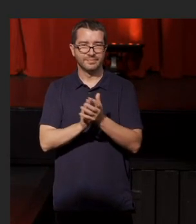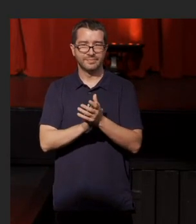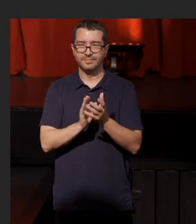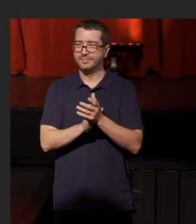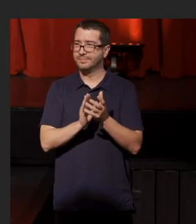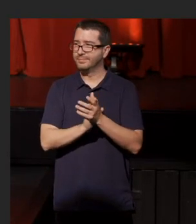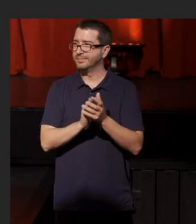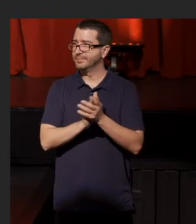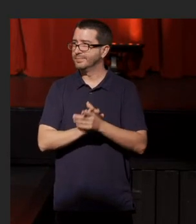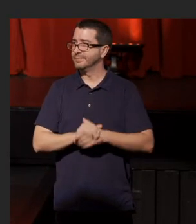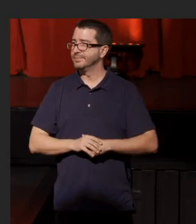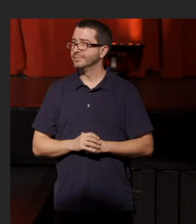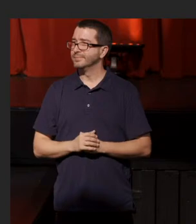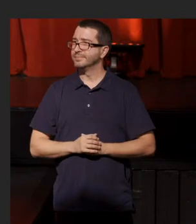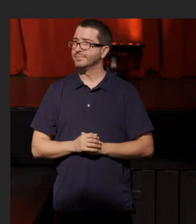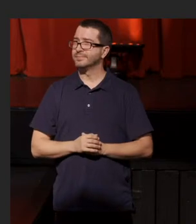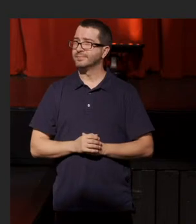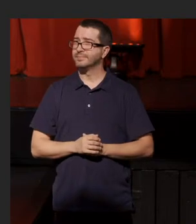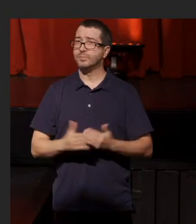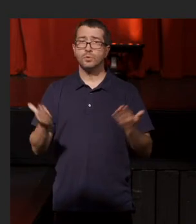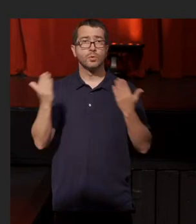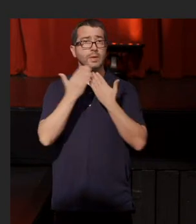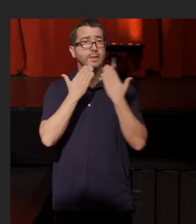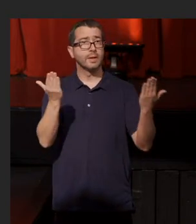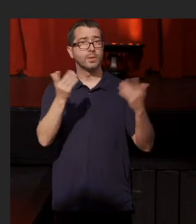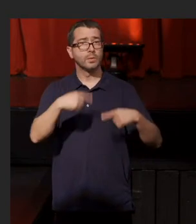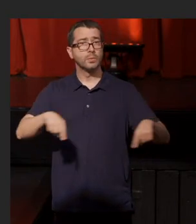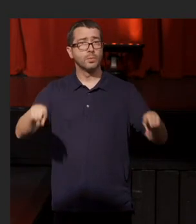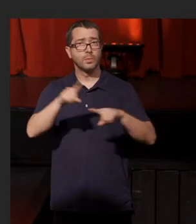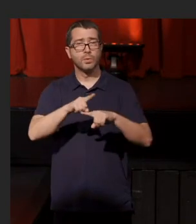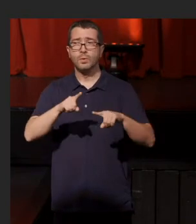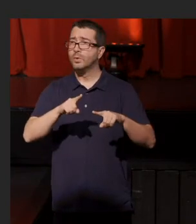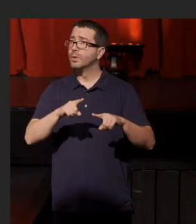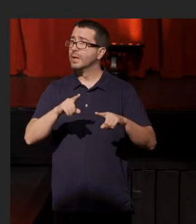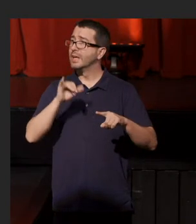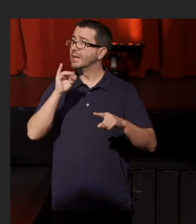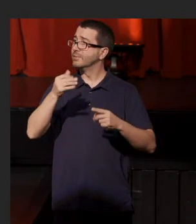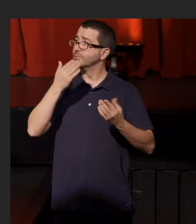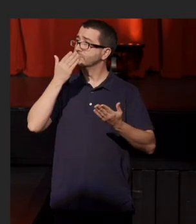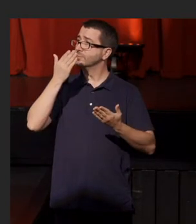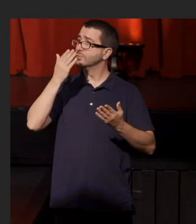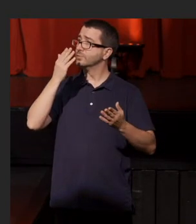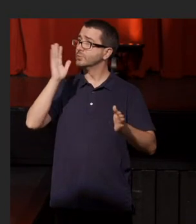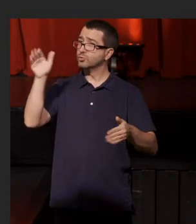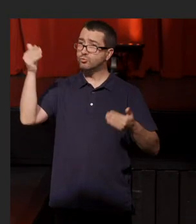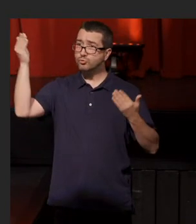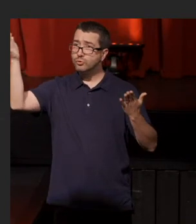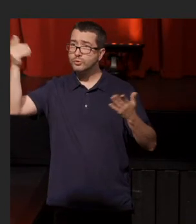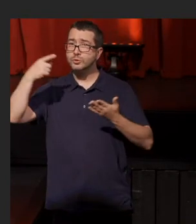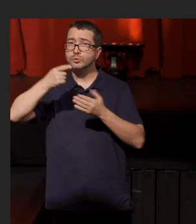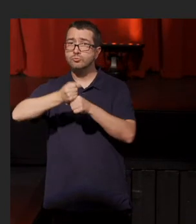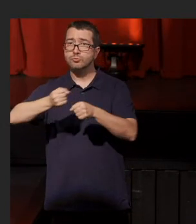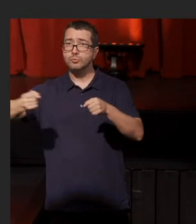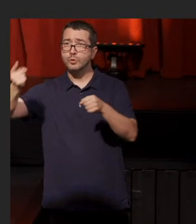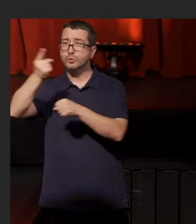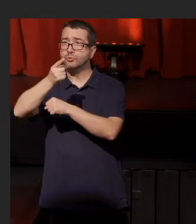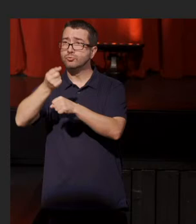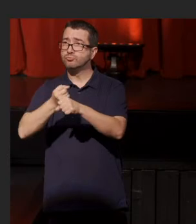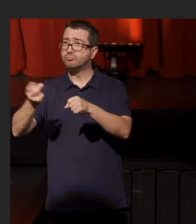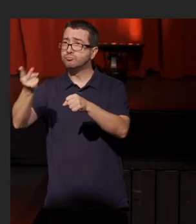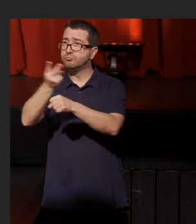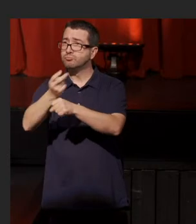So with that, thank you all very much. If you have suggestions for next year's conversation, be in